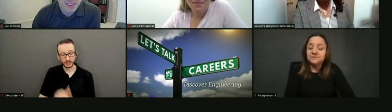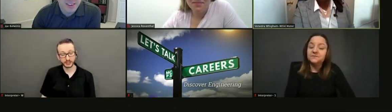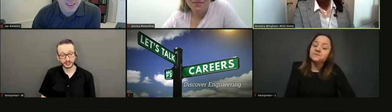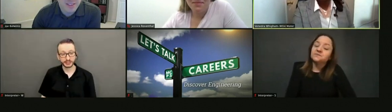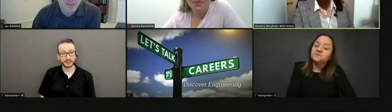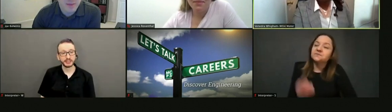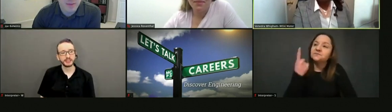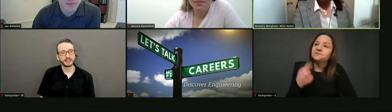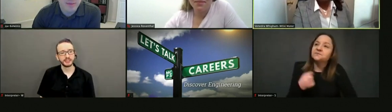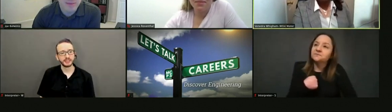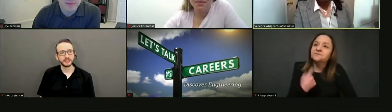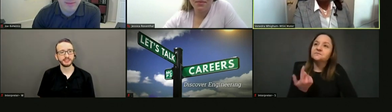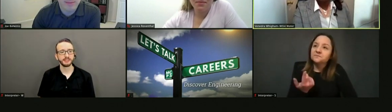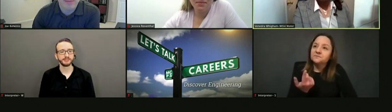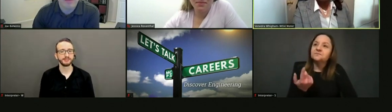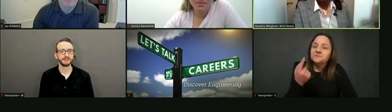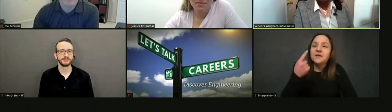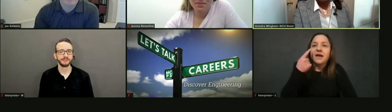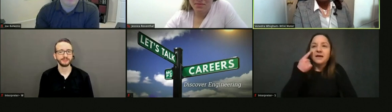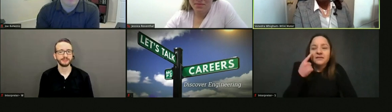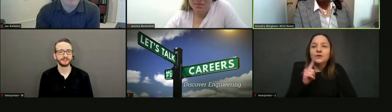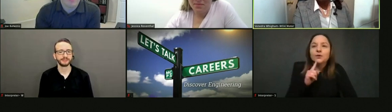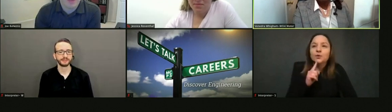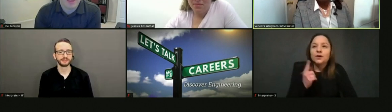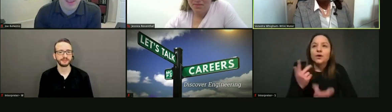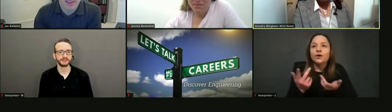For me, I think we're looking into